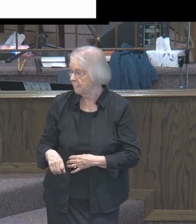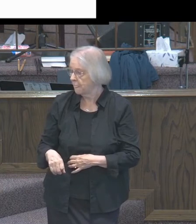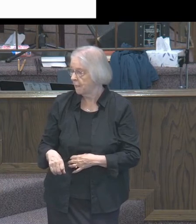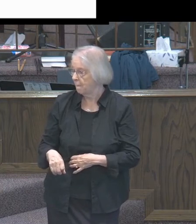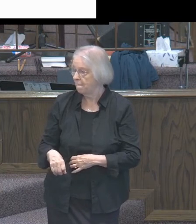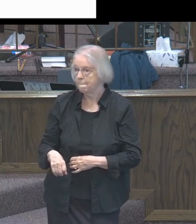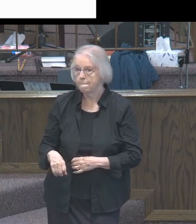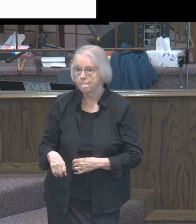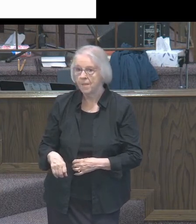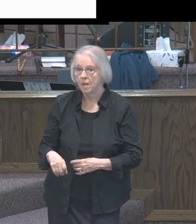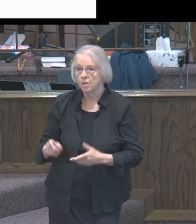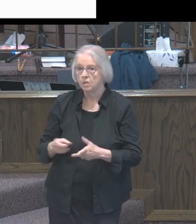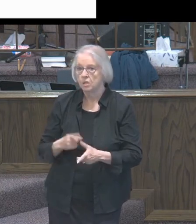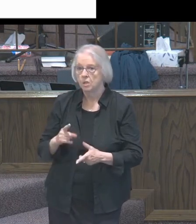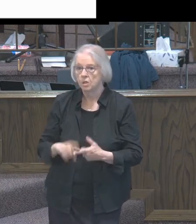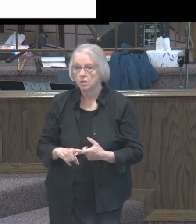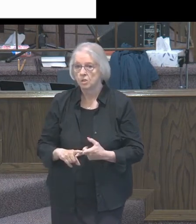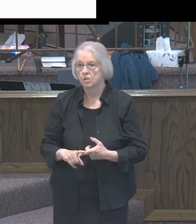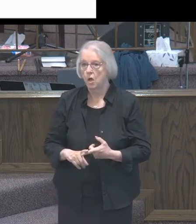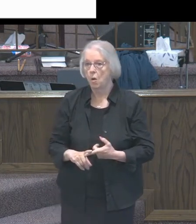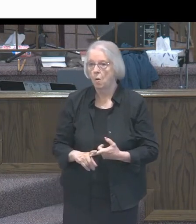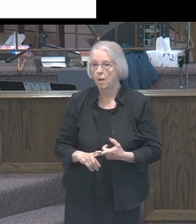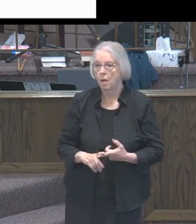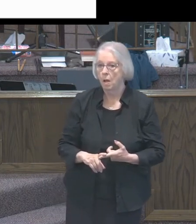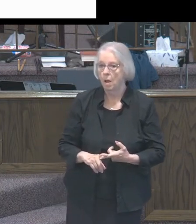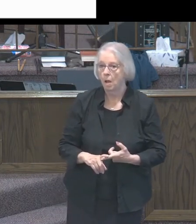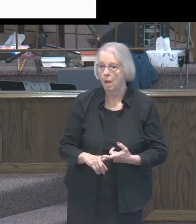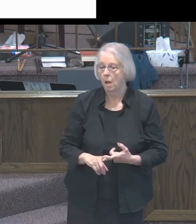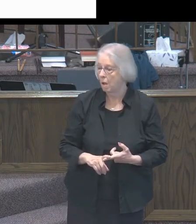with the second recorded sin